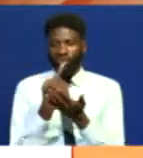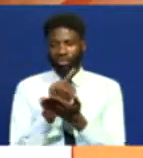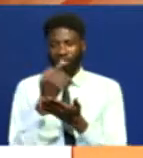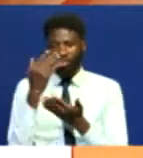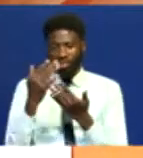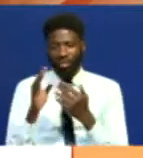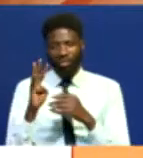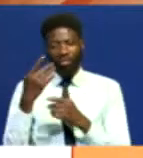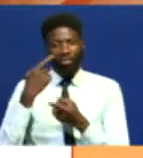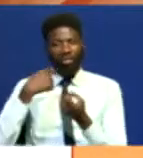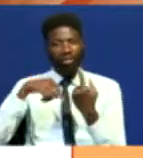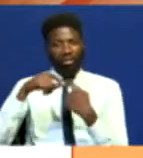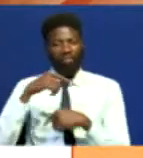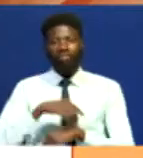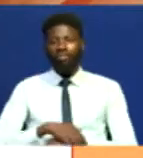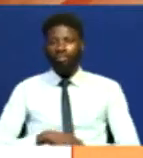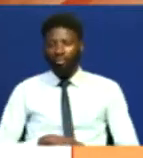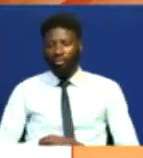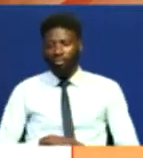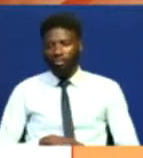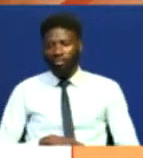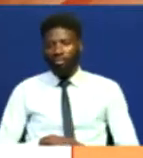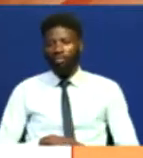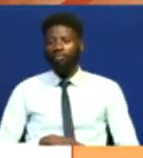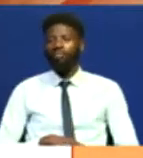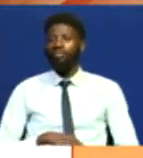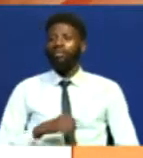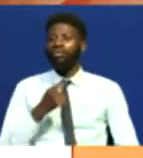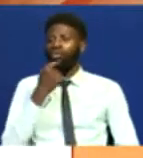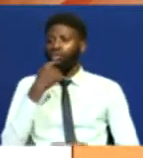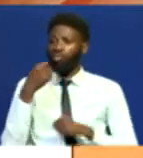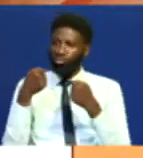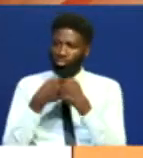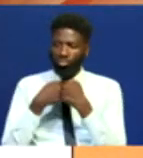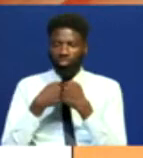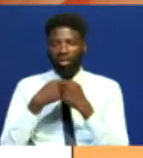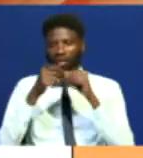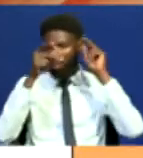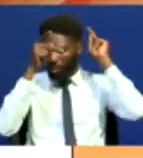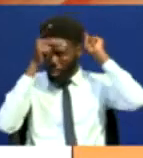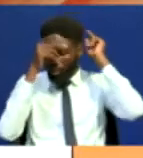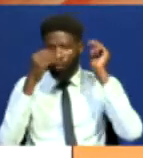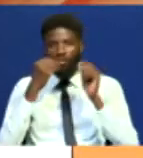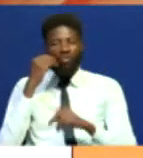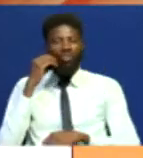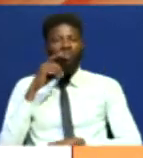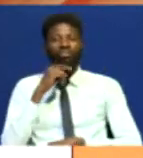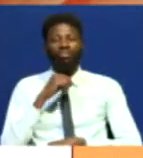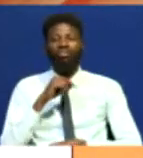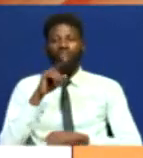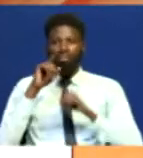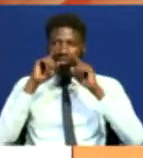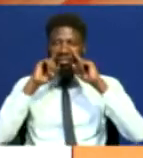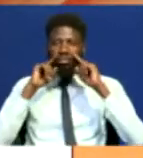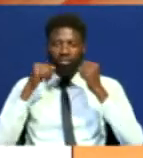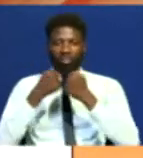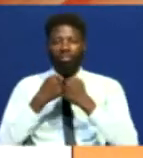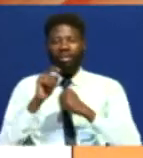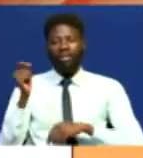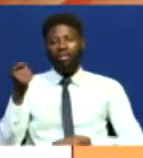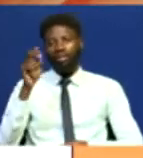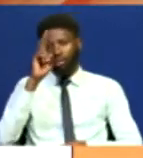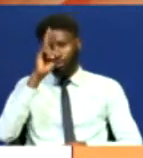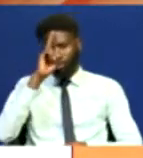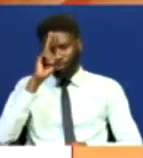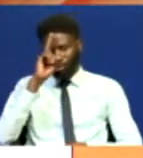on card defending champions Gor Mahia will be in action against Kakamega Homeboys, while FC Lepers will take on Kenya Police at the Kenya